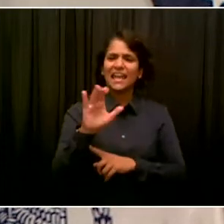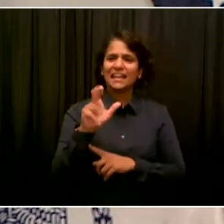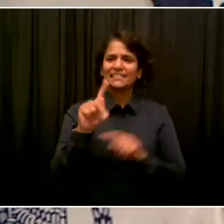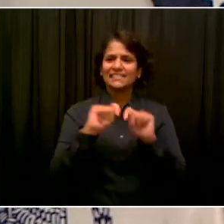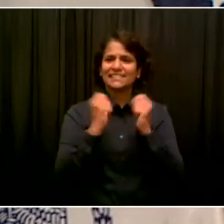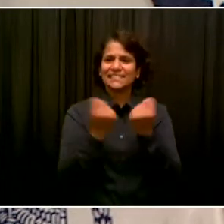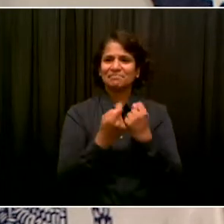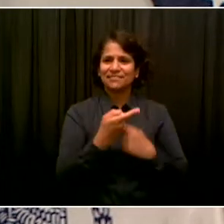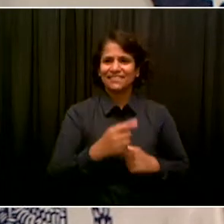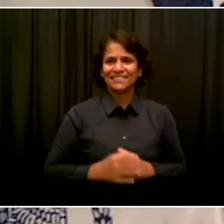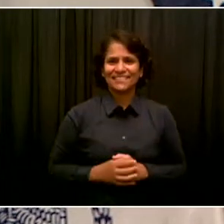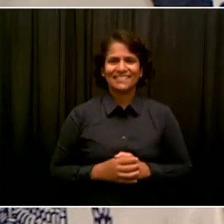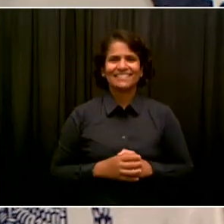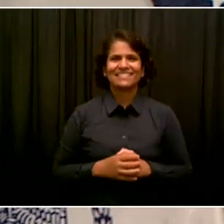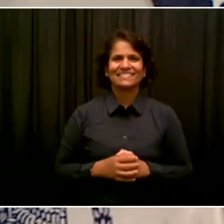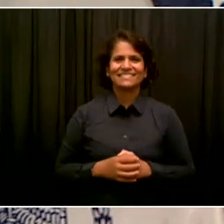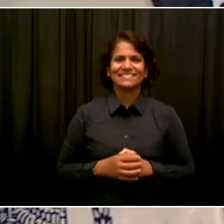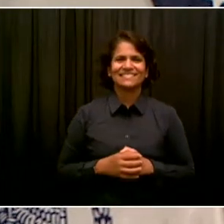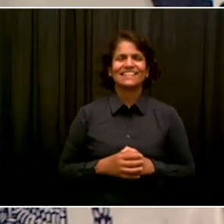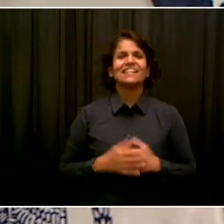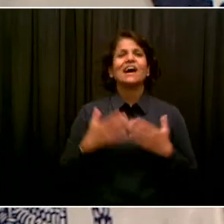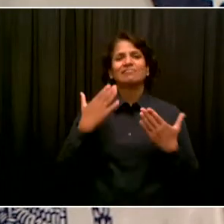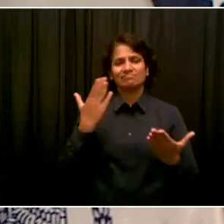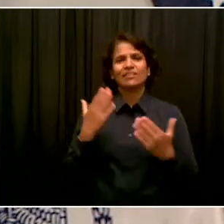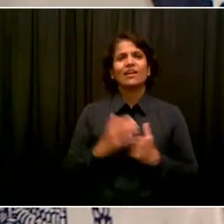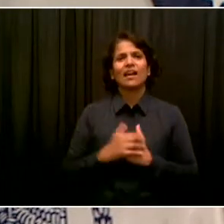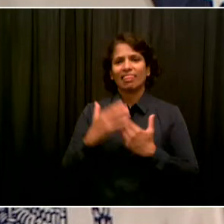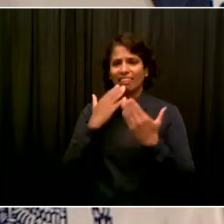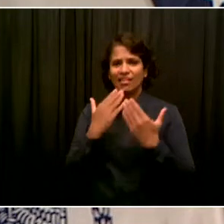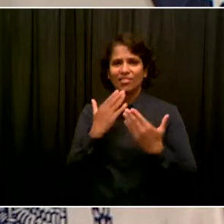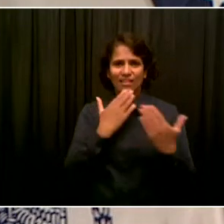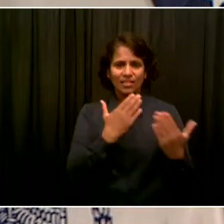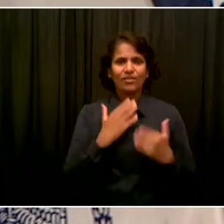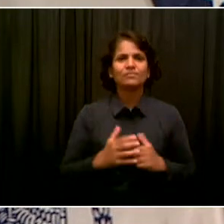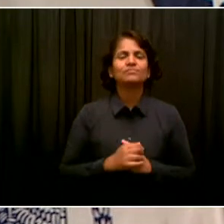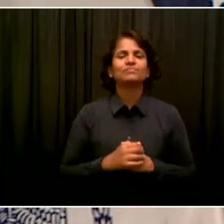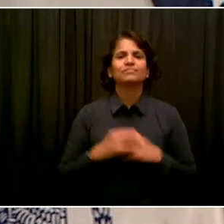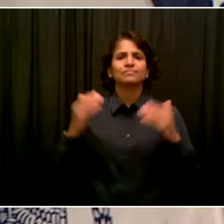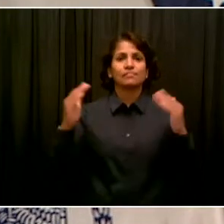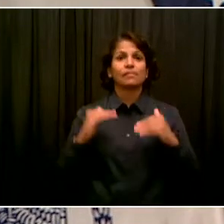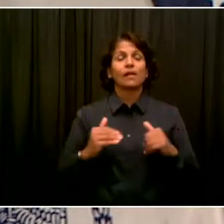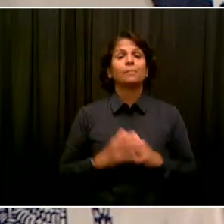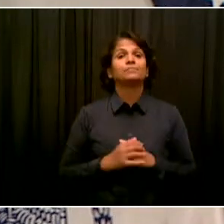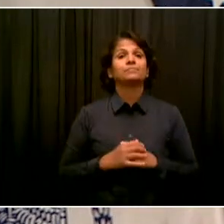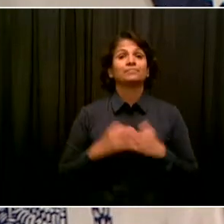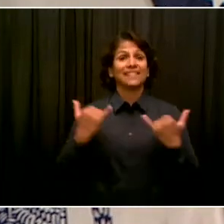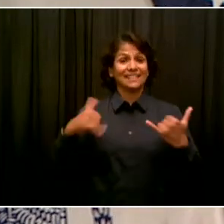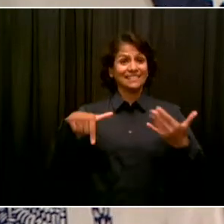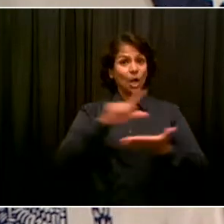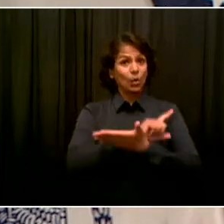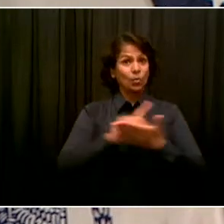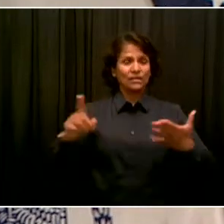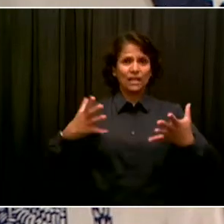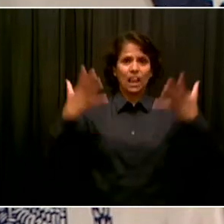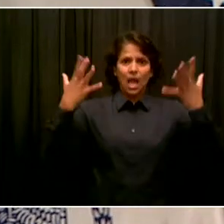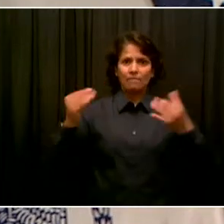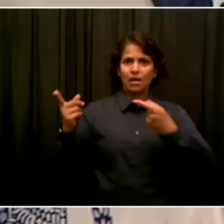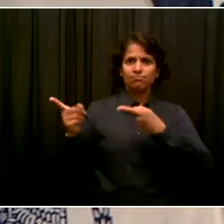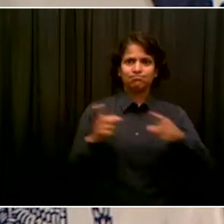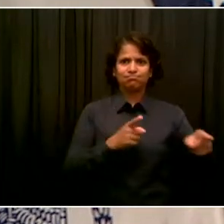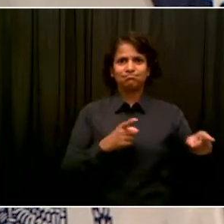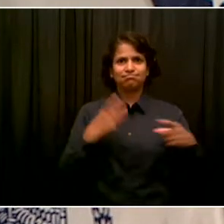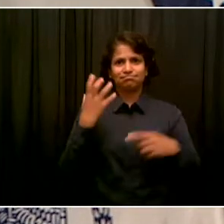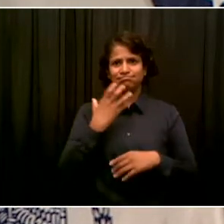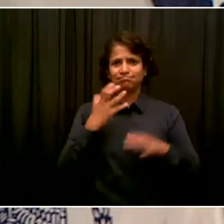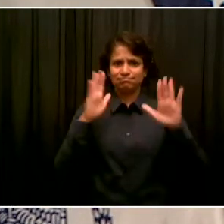All right, now everyone, a lot going on as always, and this city keeps fighting back, and we keep proving